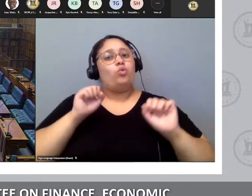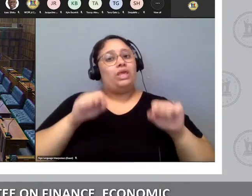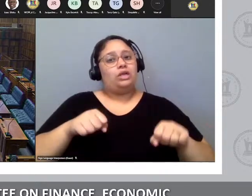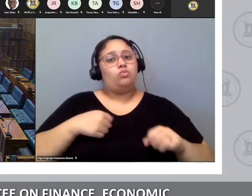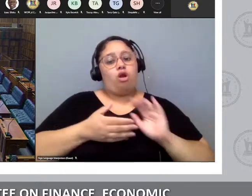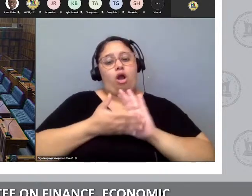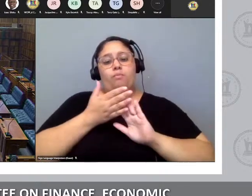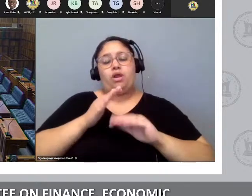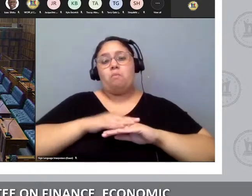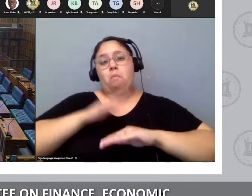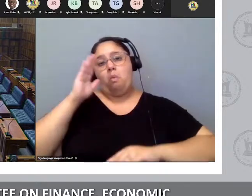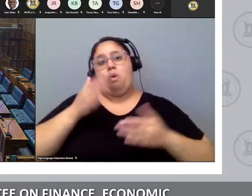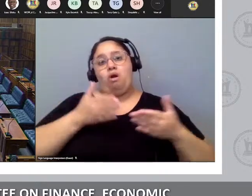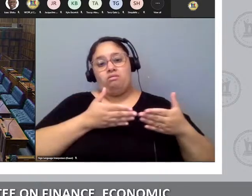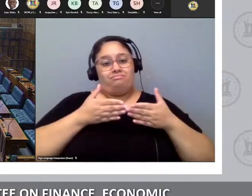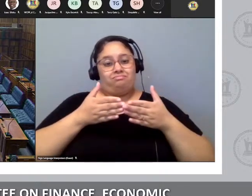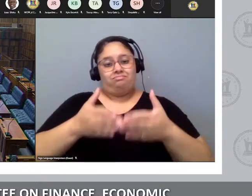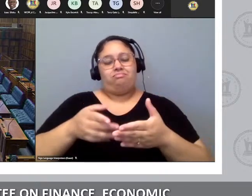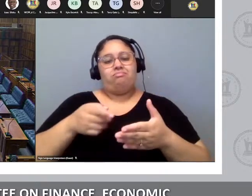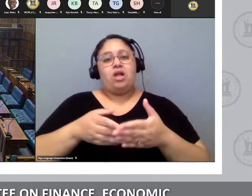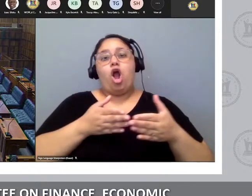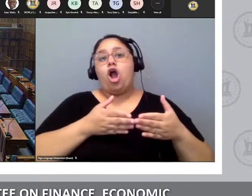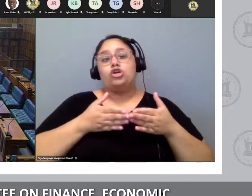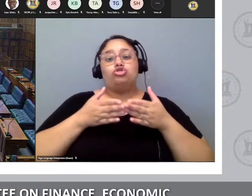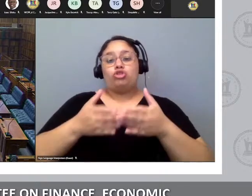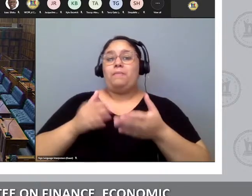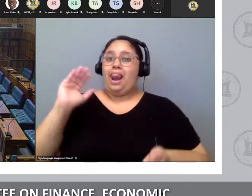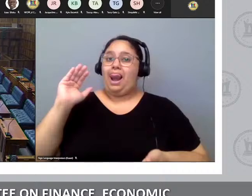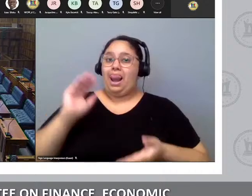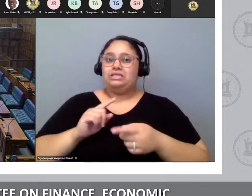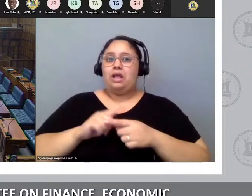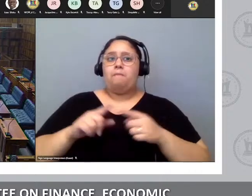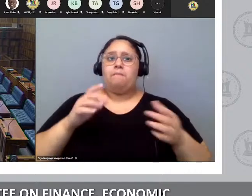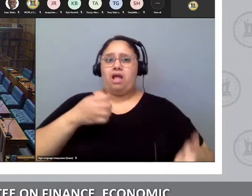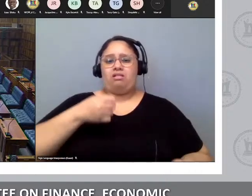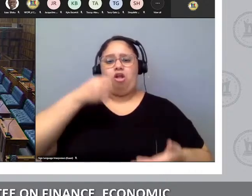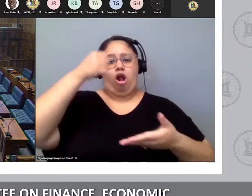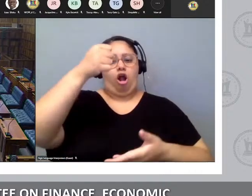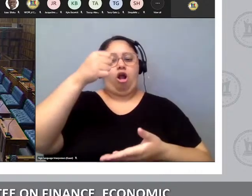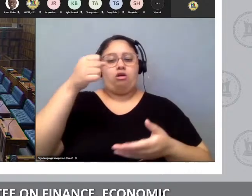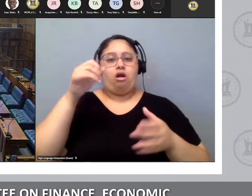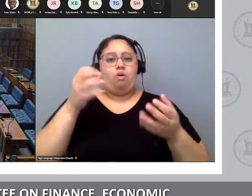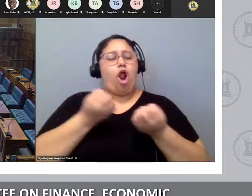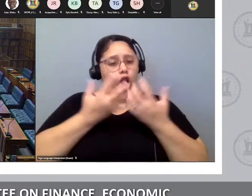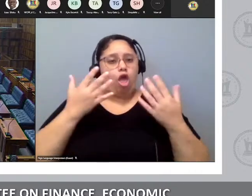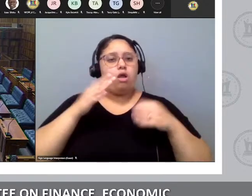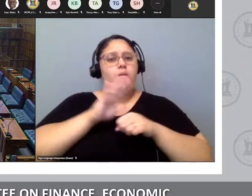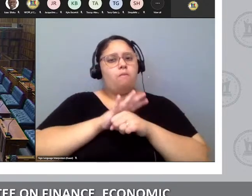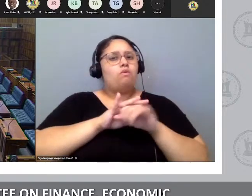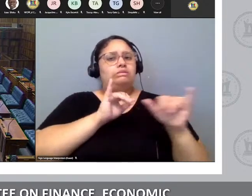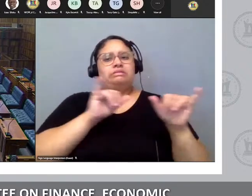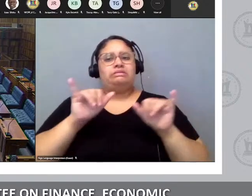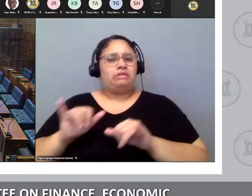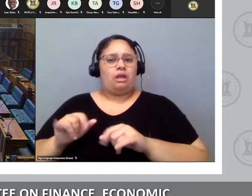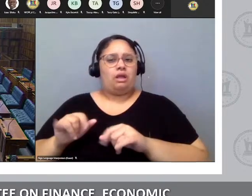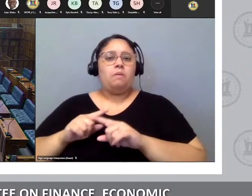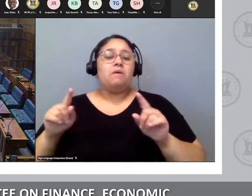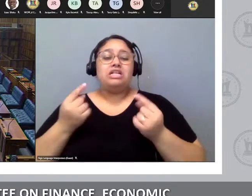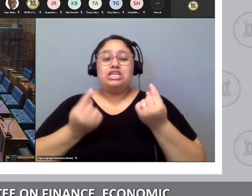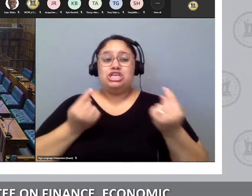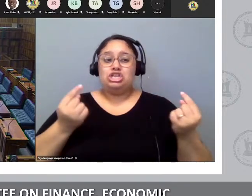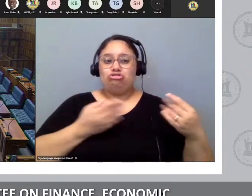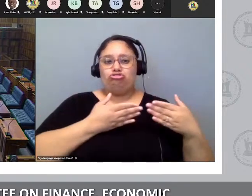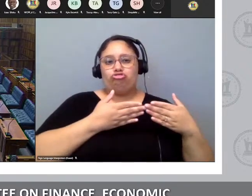Cape toown previously the vessels have decreased but the cargo is remaining fairly constant but the the the consolidation of that per vessel